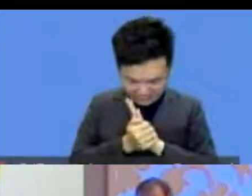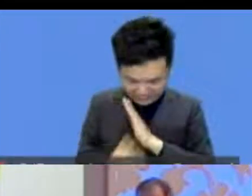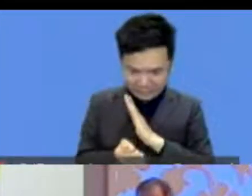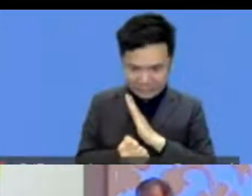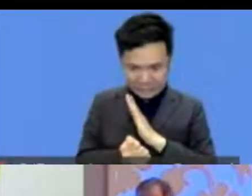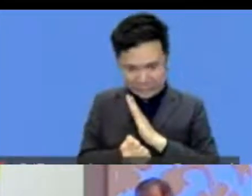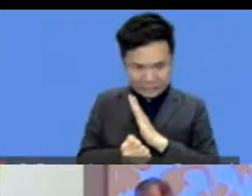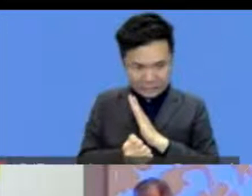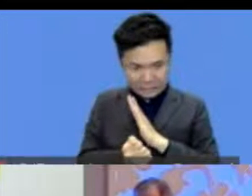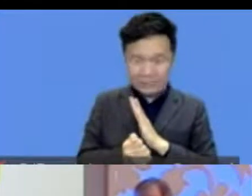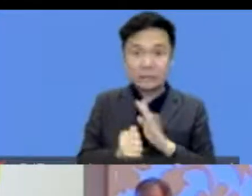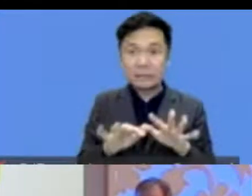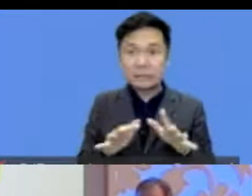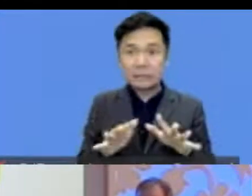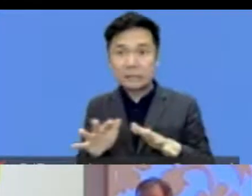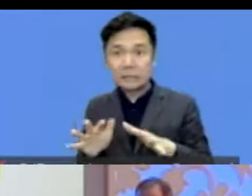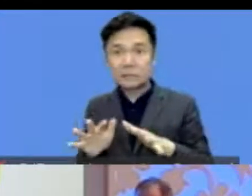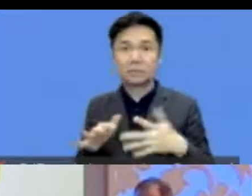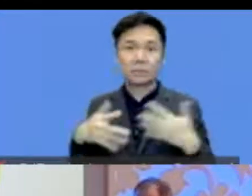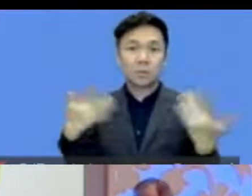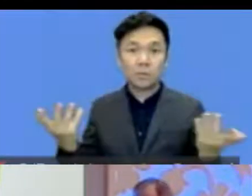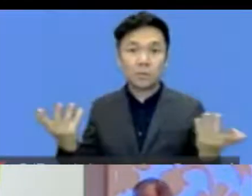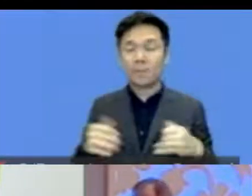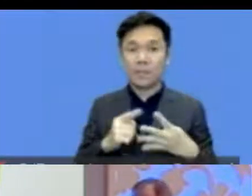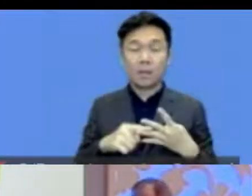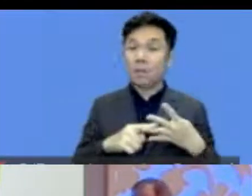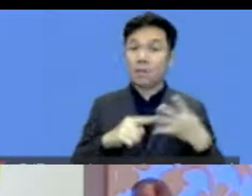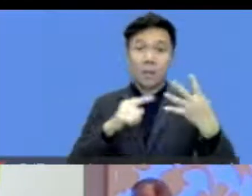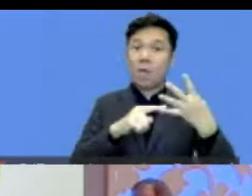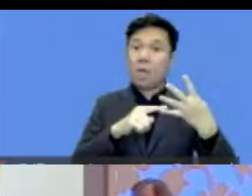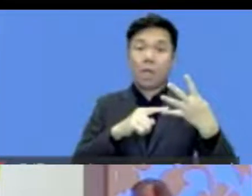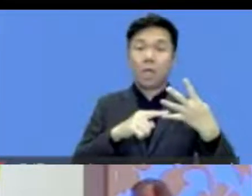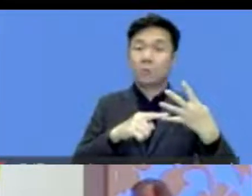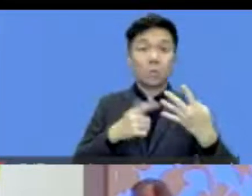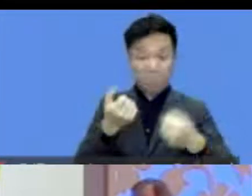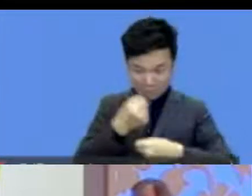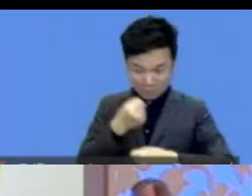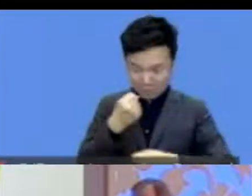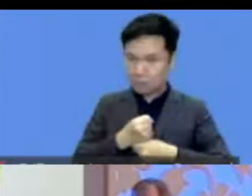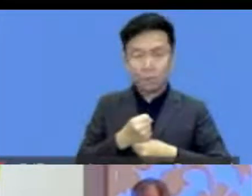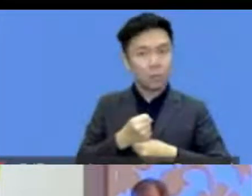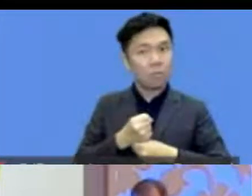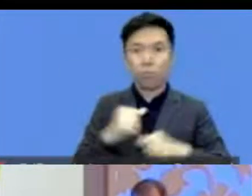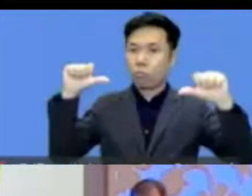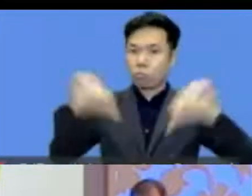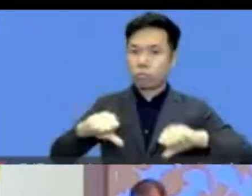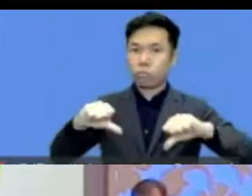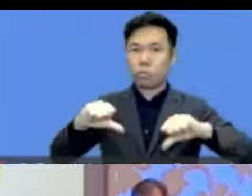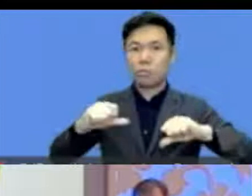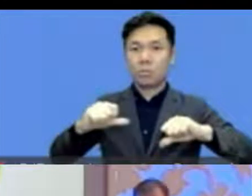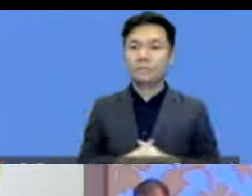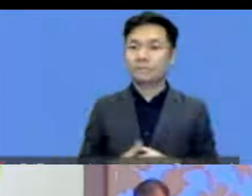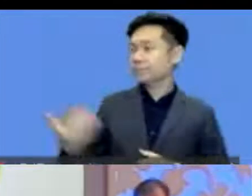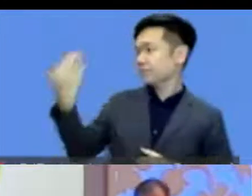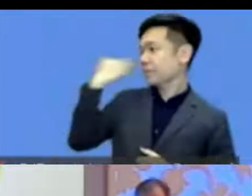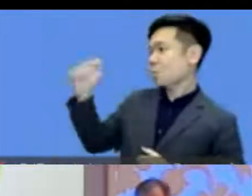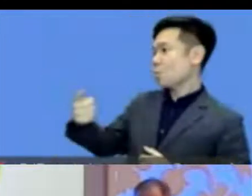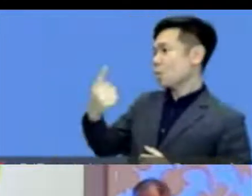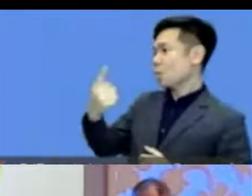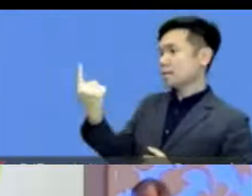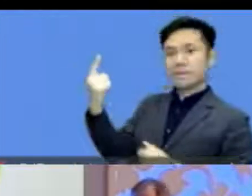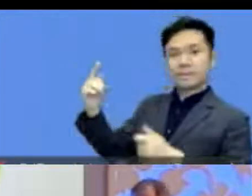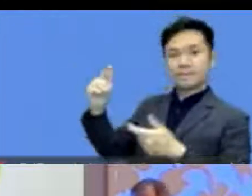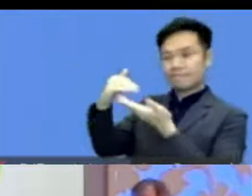industrial revolution, and that will cause mass losses in jobs. McKinsey 2017